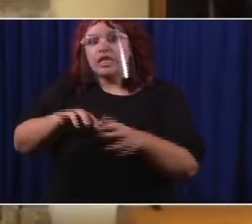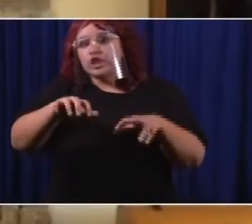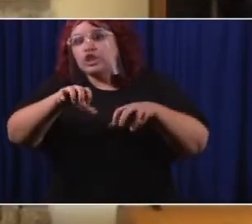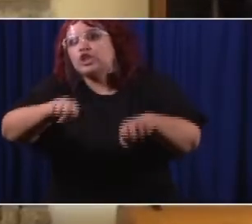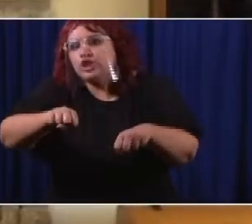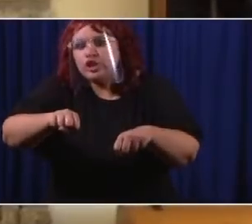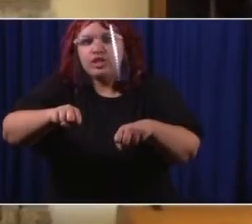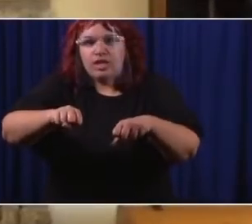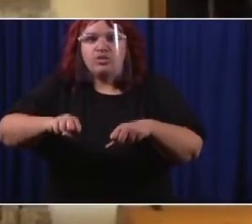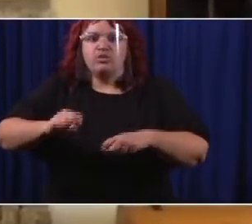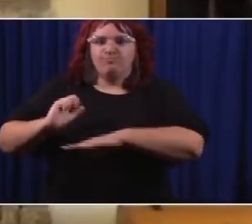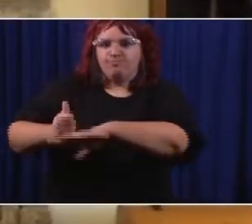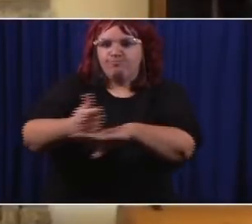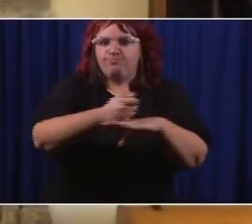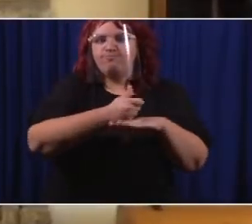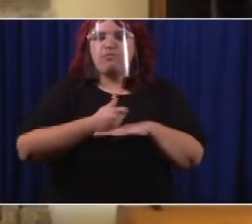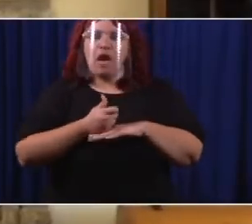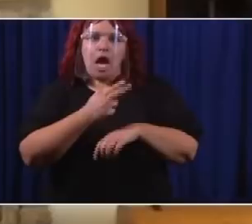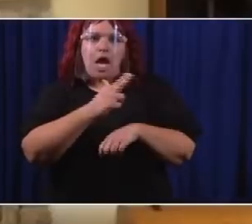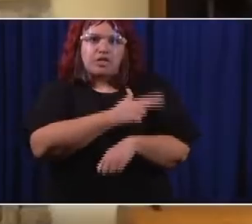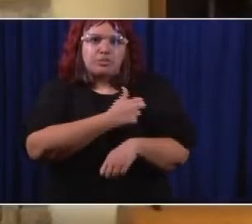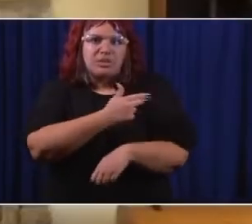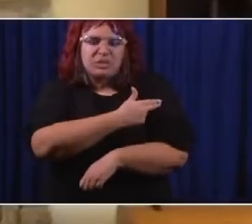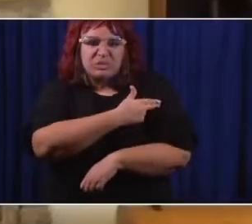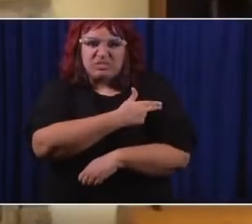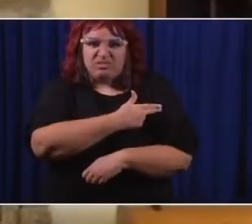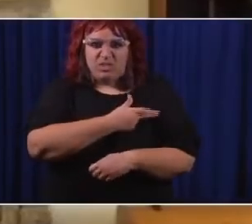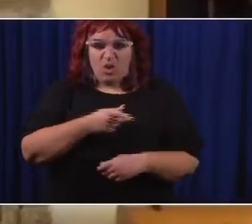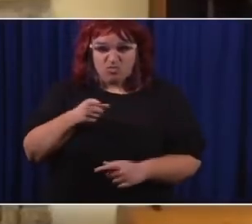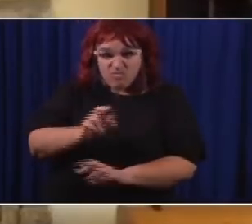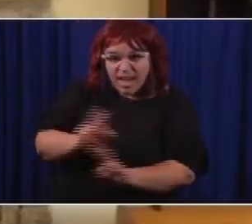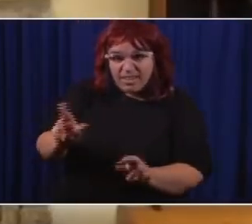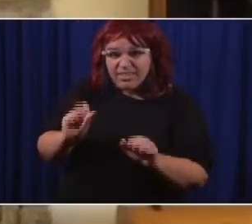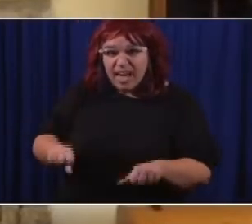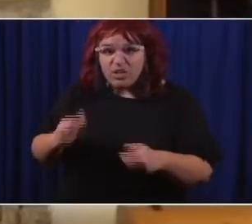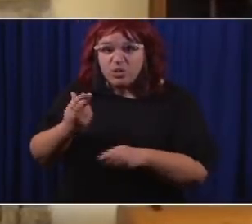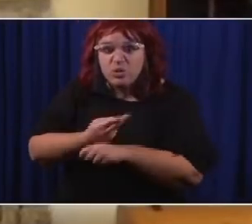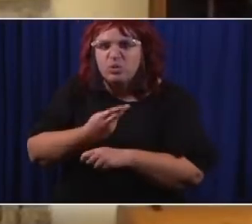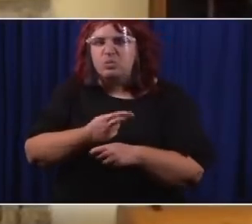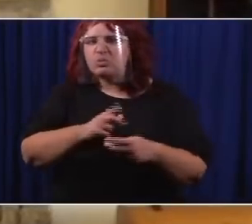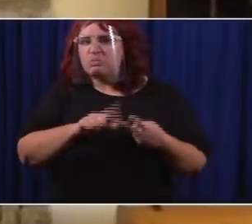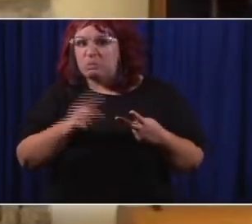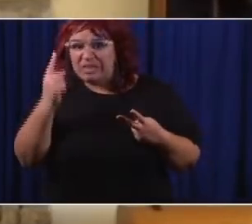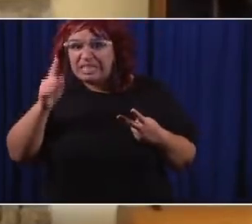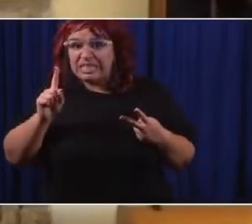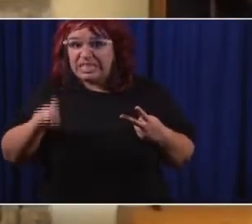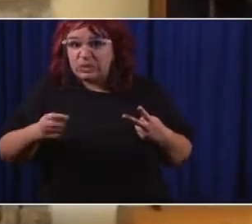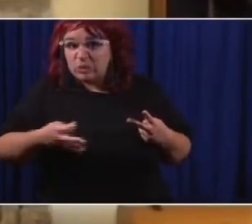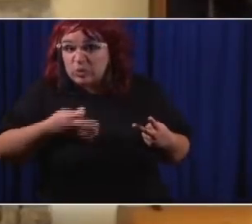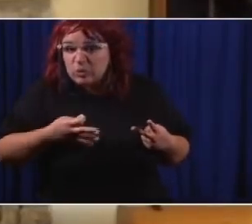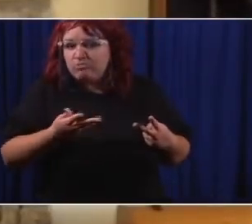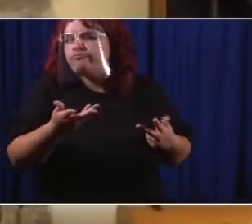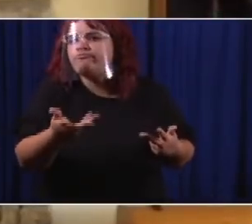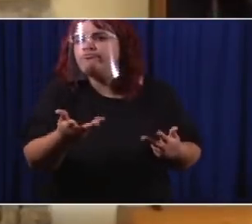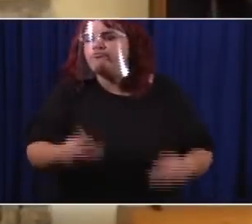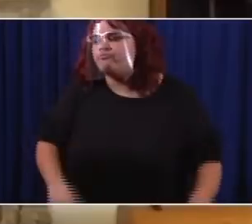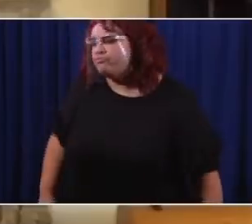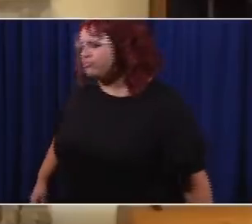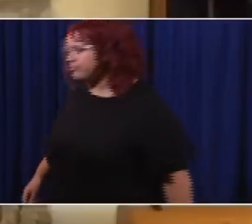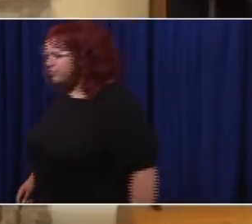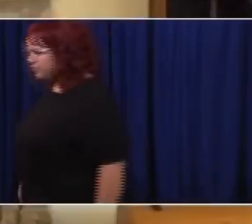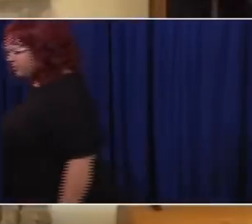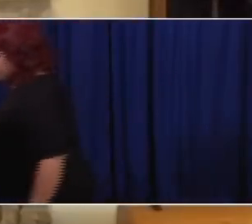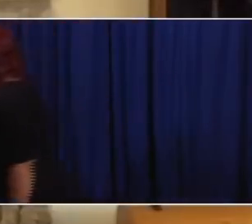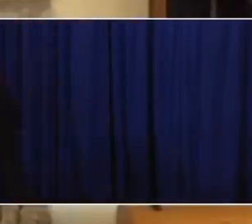needed? Well, I can tell you, we put together with the Ohio Hospital Association a system early